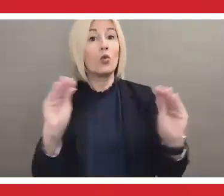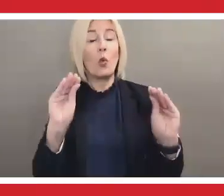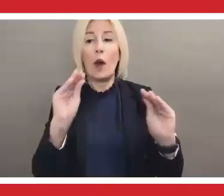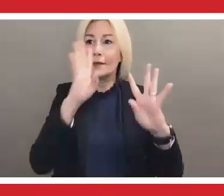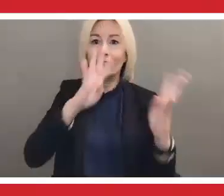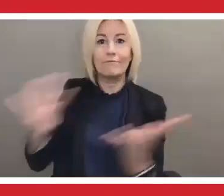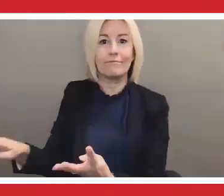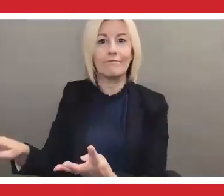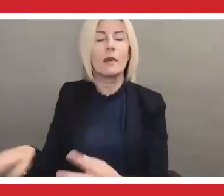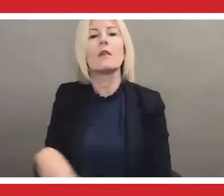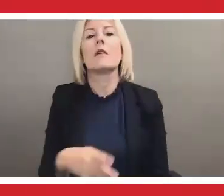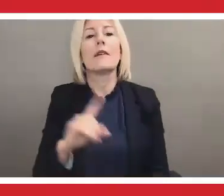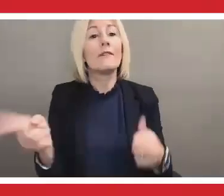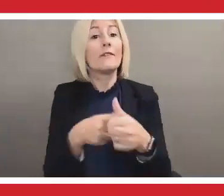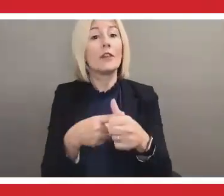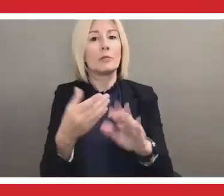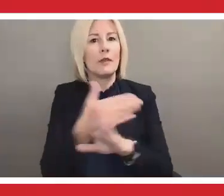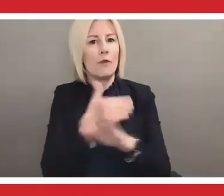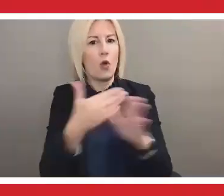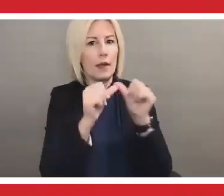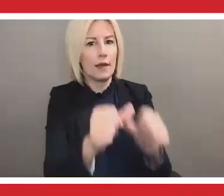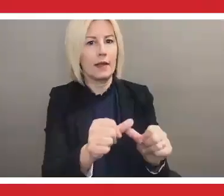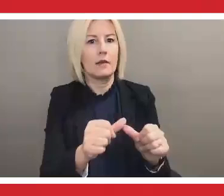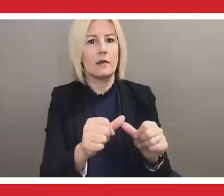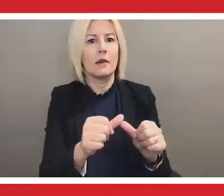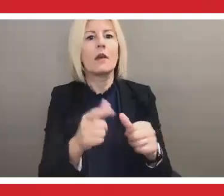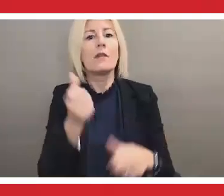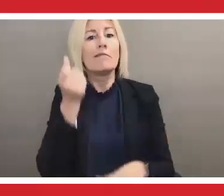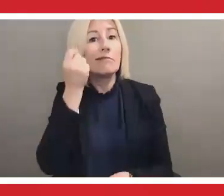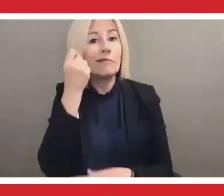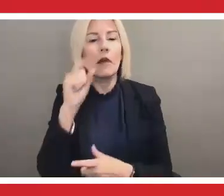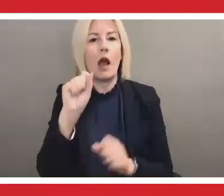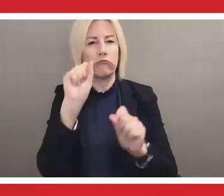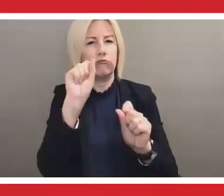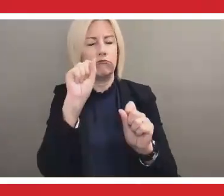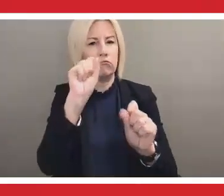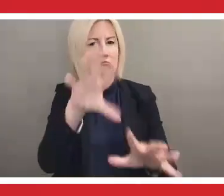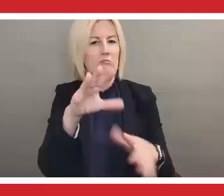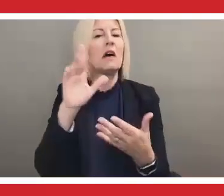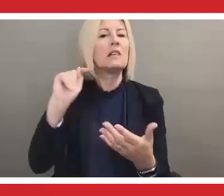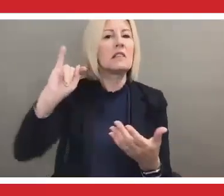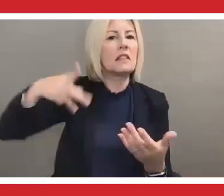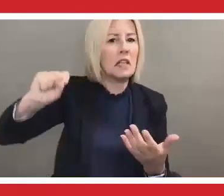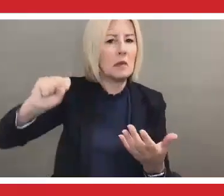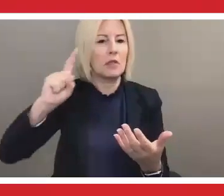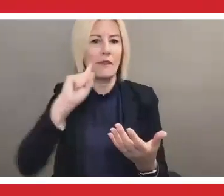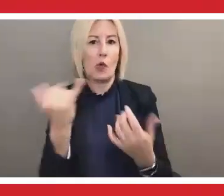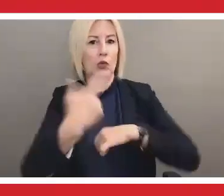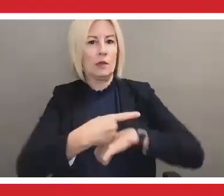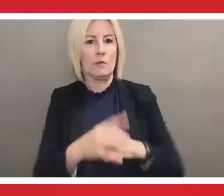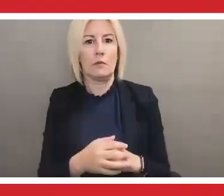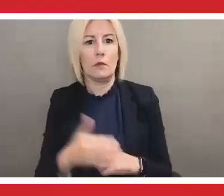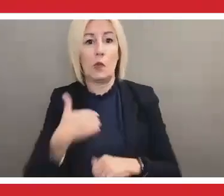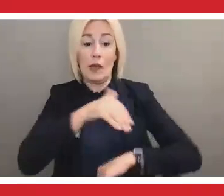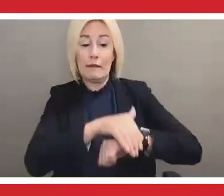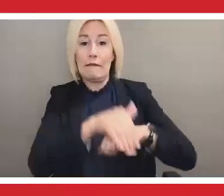first, before we continue, here are some practical tips and housekeeping for today's session. Now, we have English